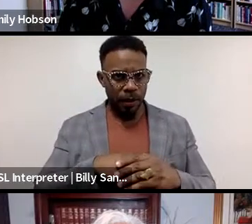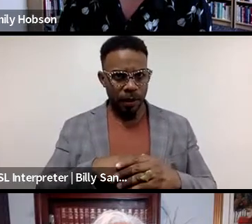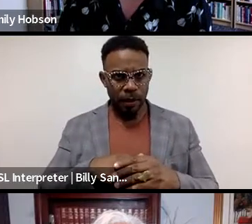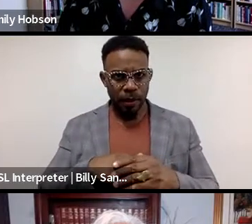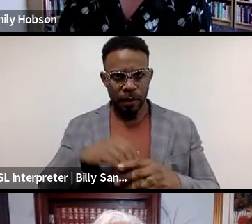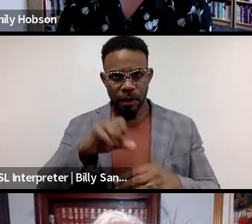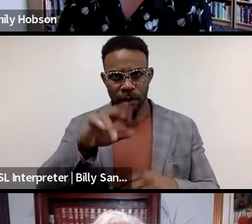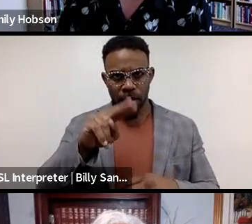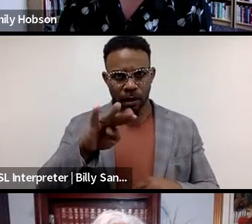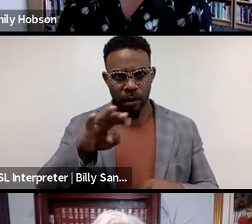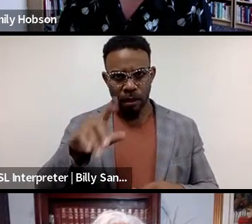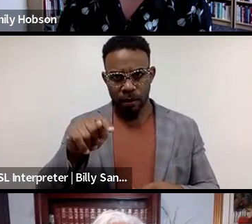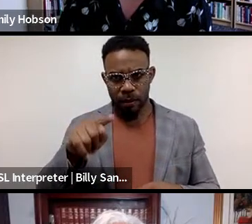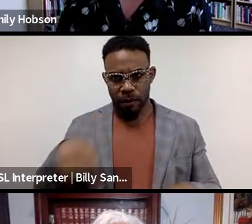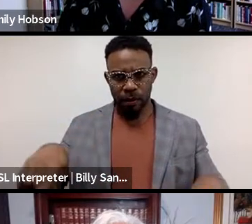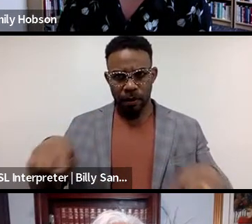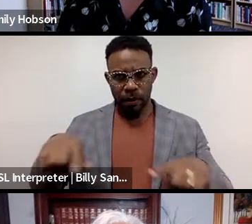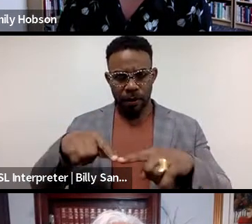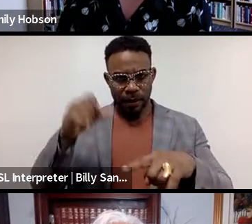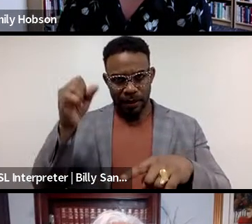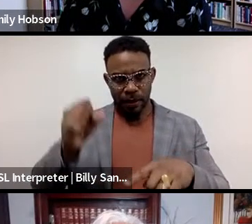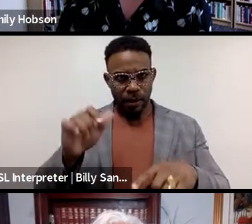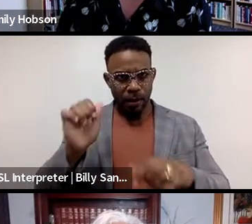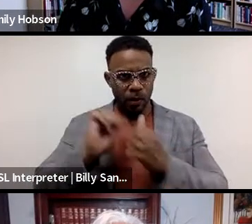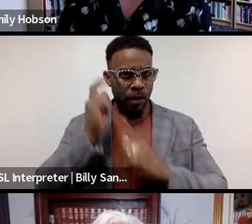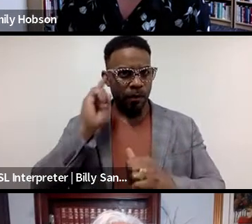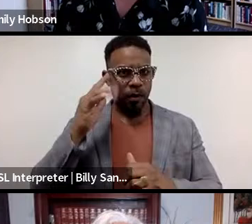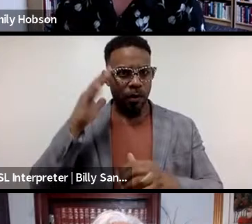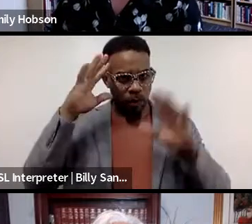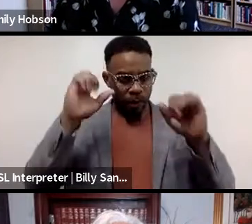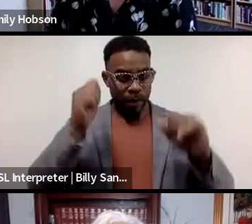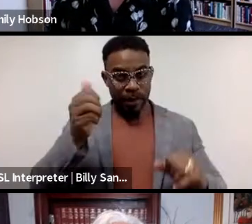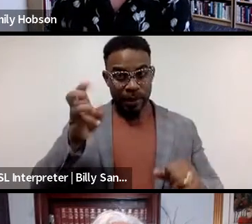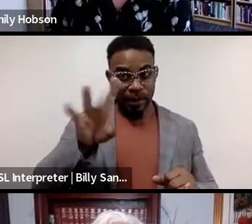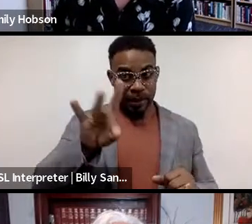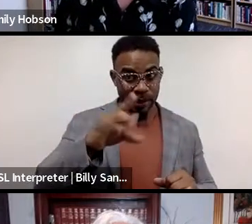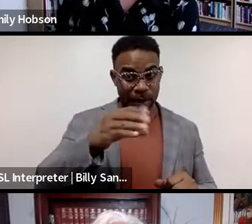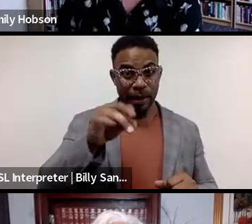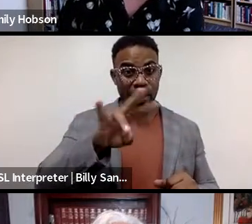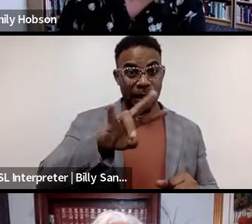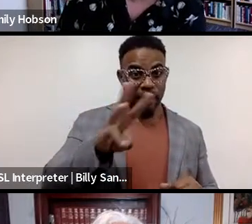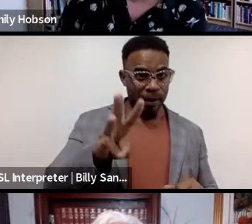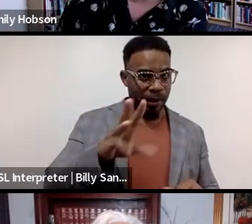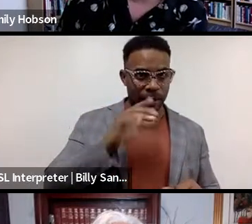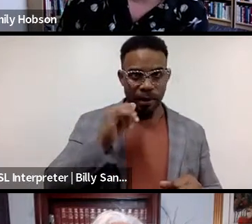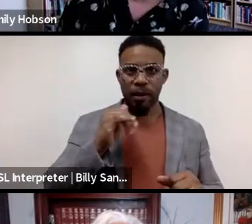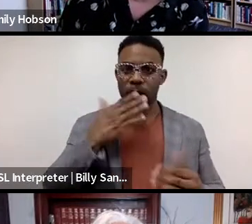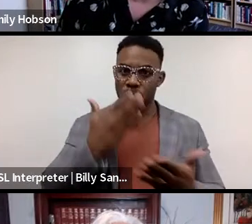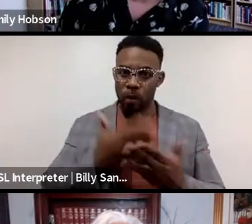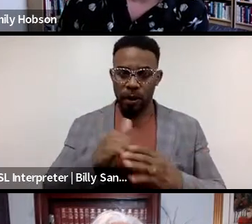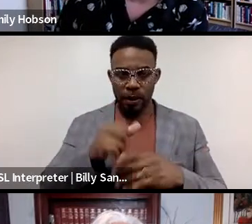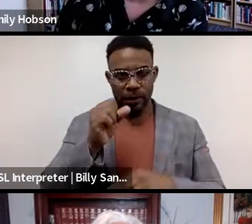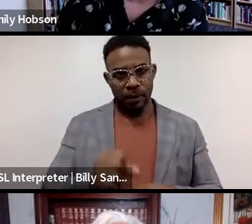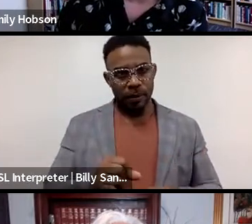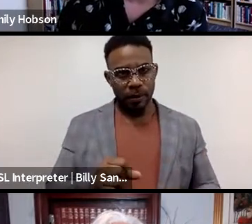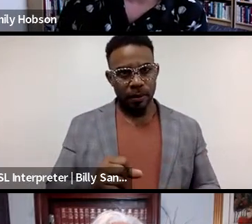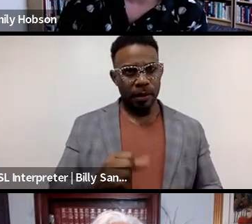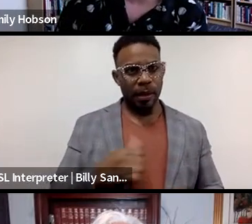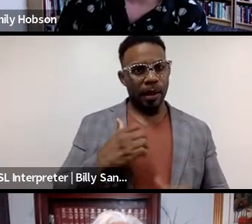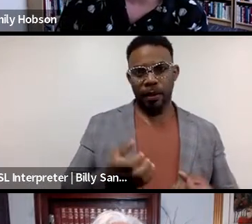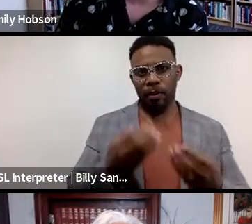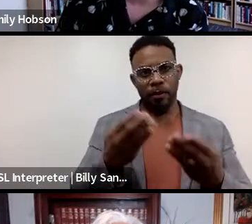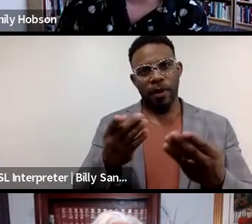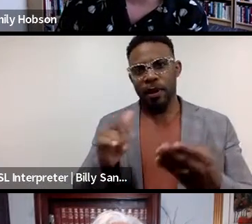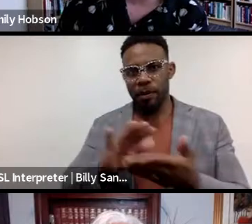Sun Belt and in the South. He ran for president in 68 and in 76 and did very well in the South.